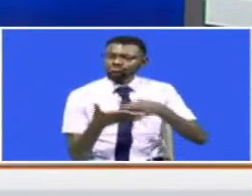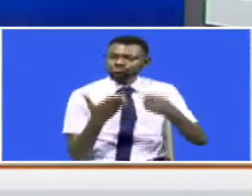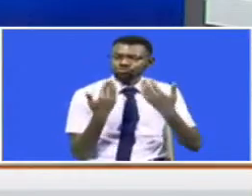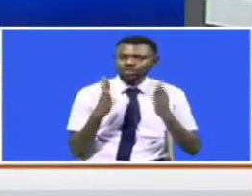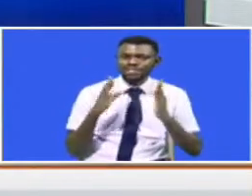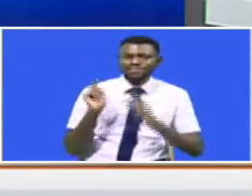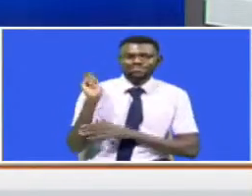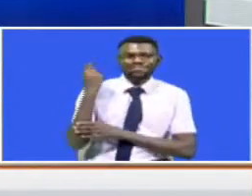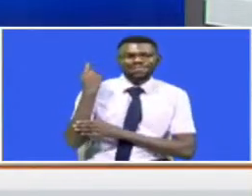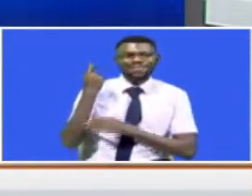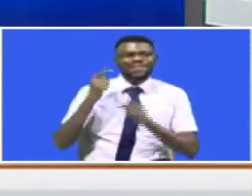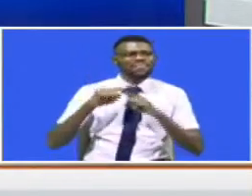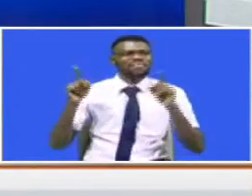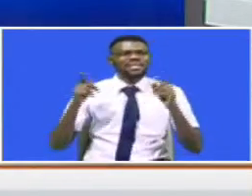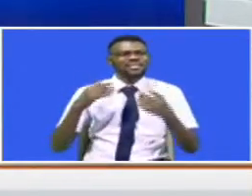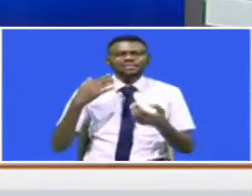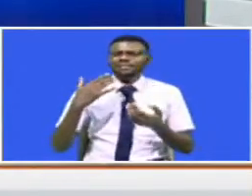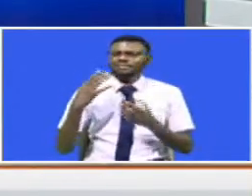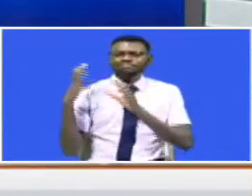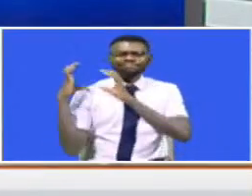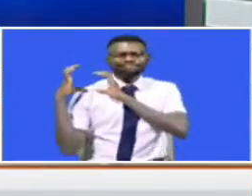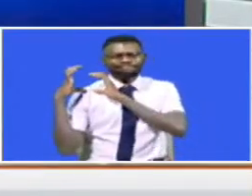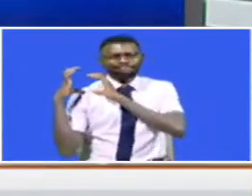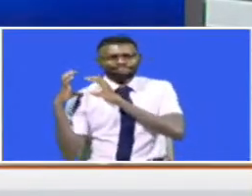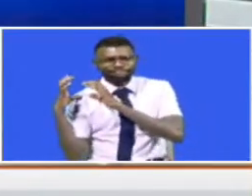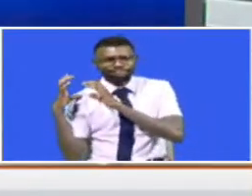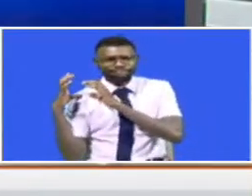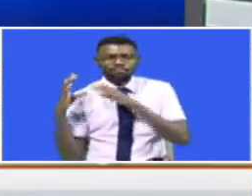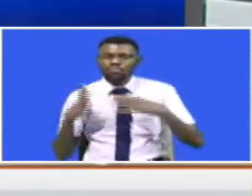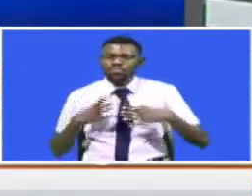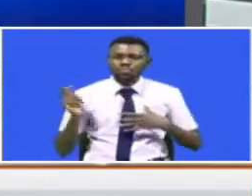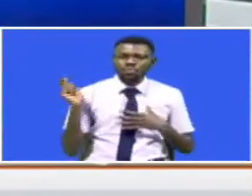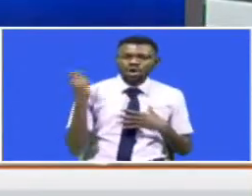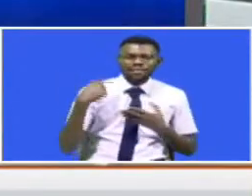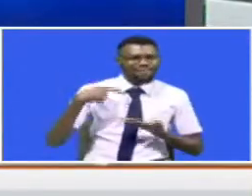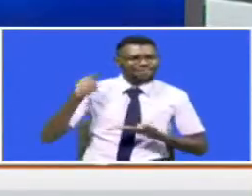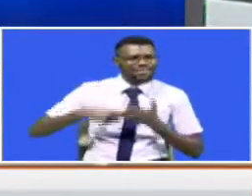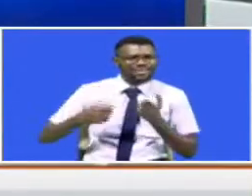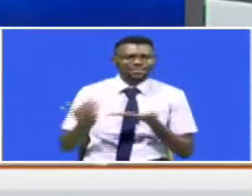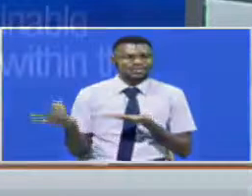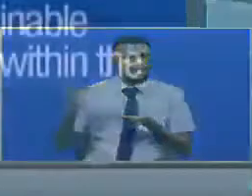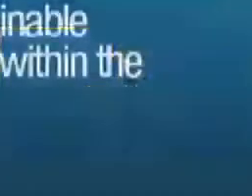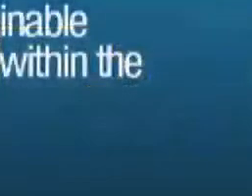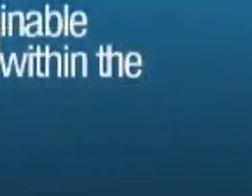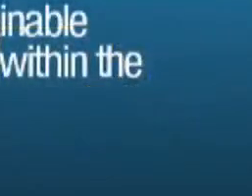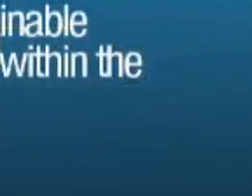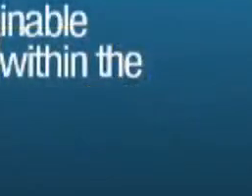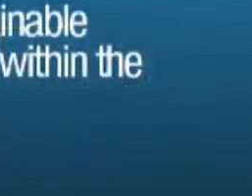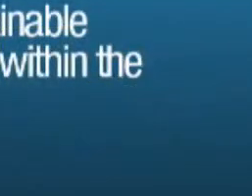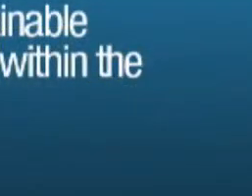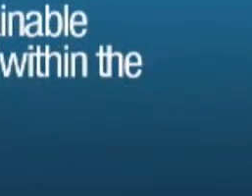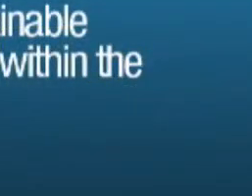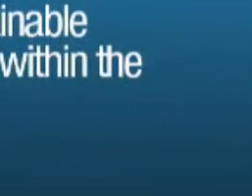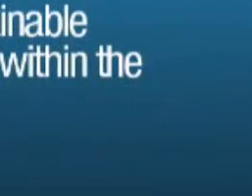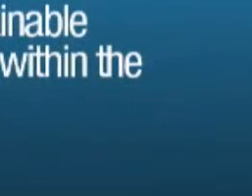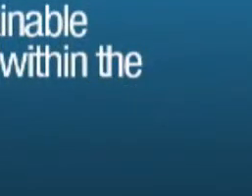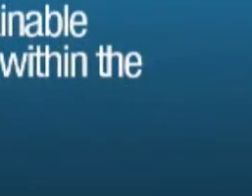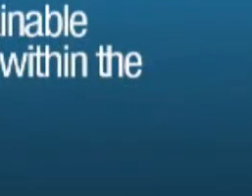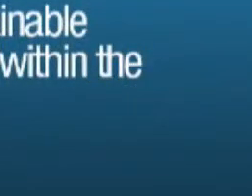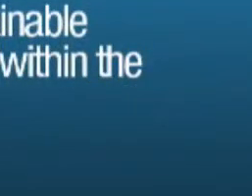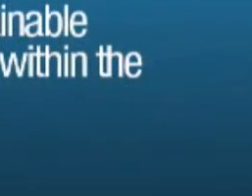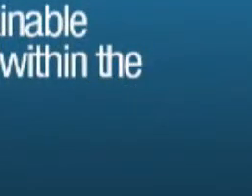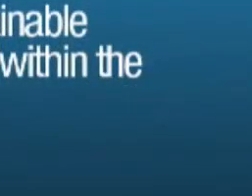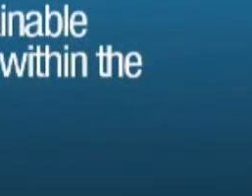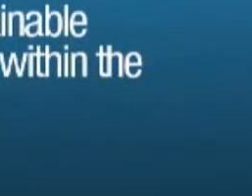places unsustainable burden on the already distressed citizens, especially those within the low-income bracket, and they're asking the